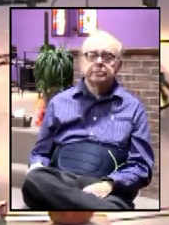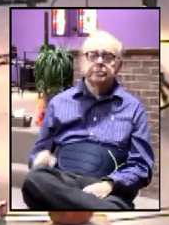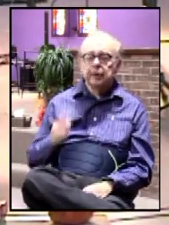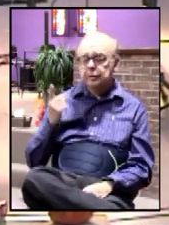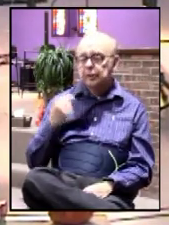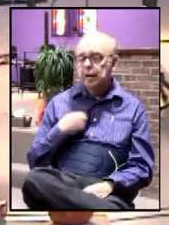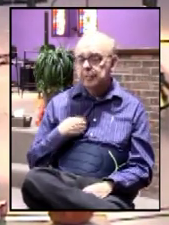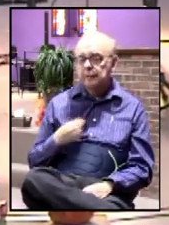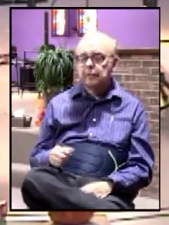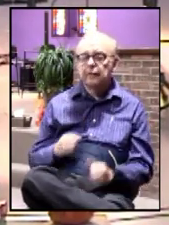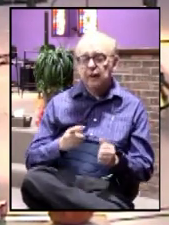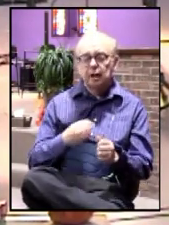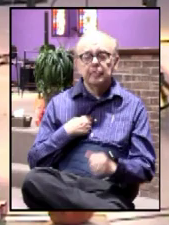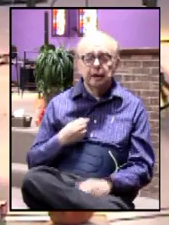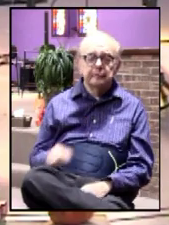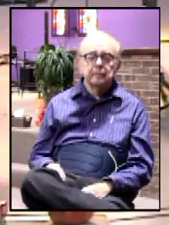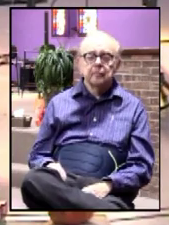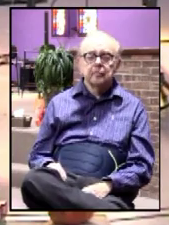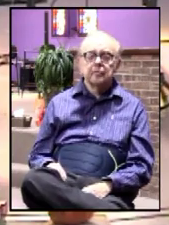You following me?